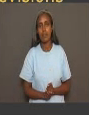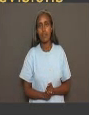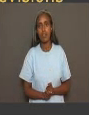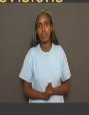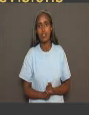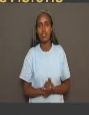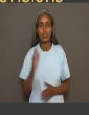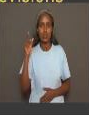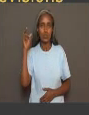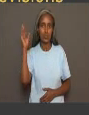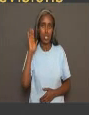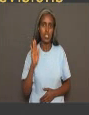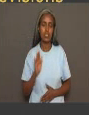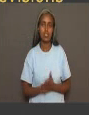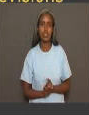jewels,